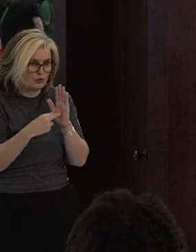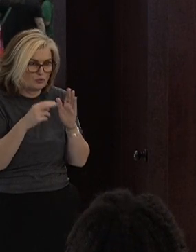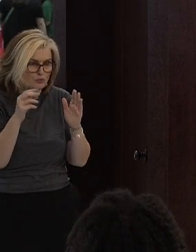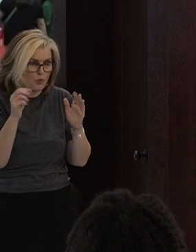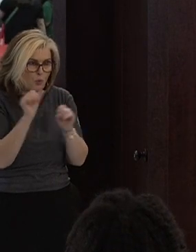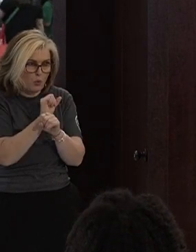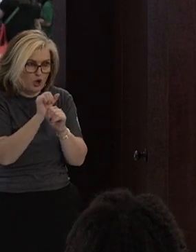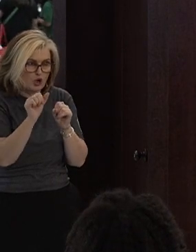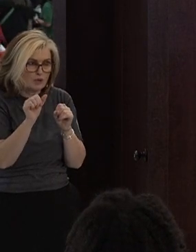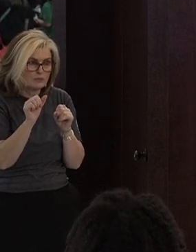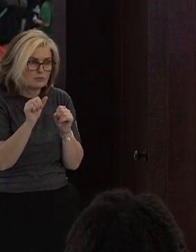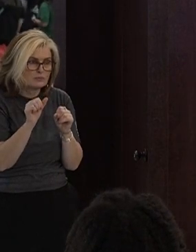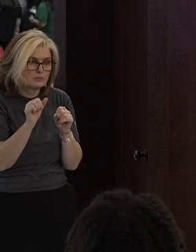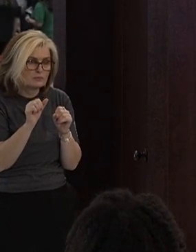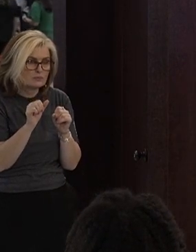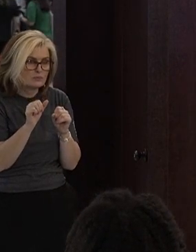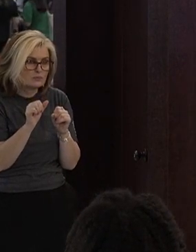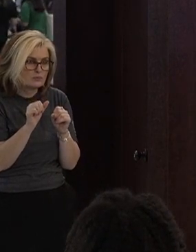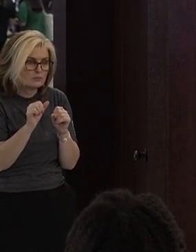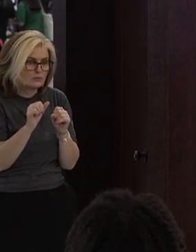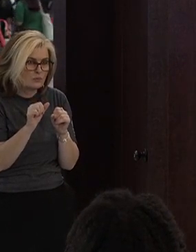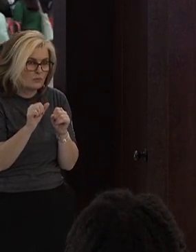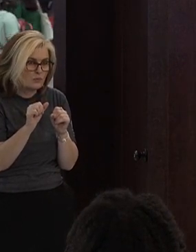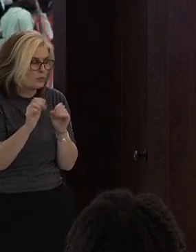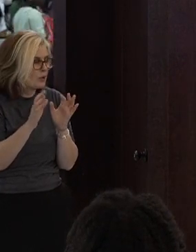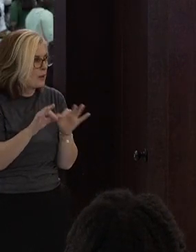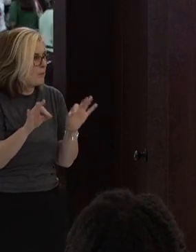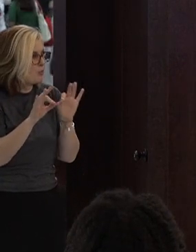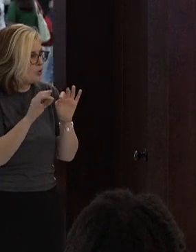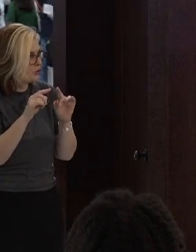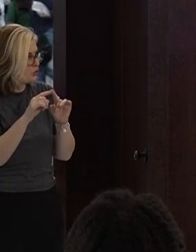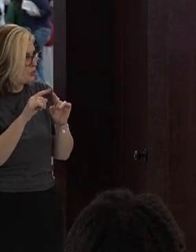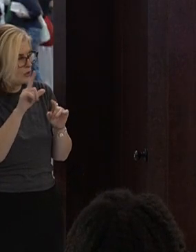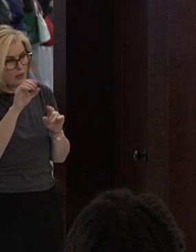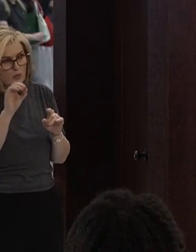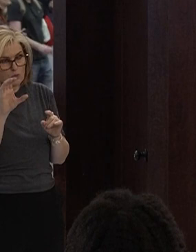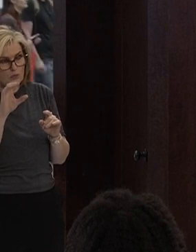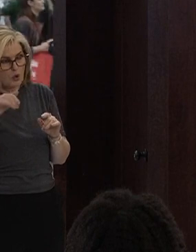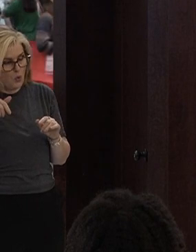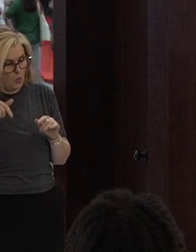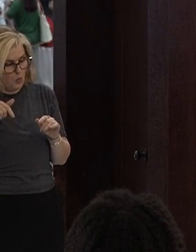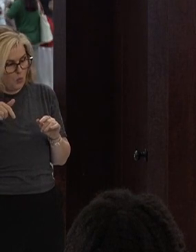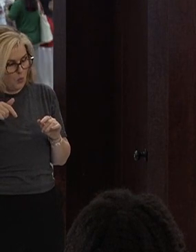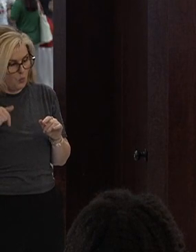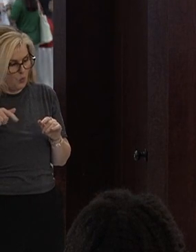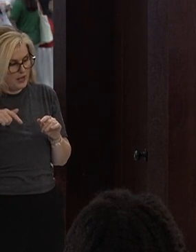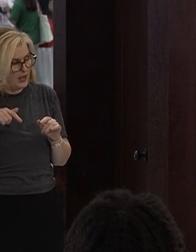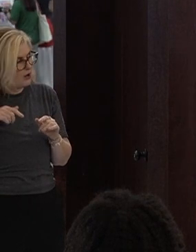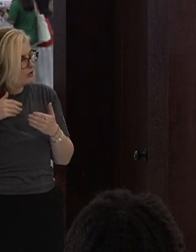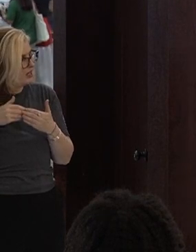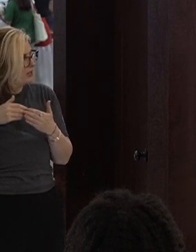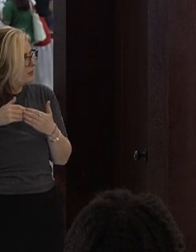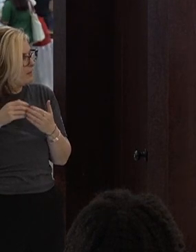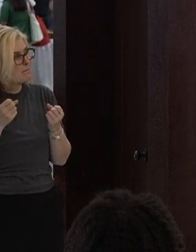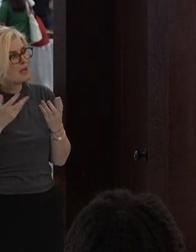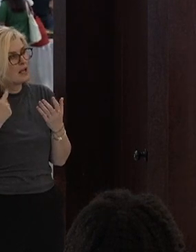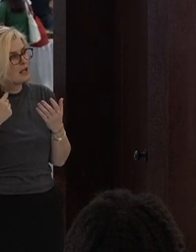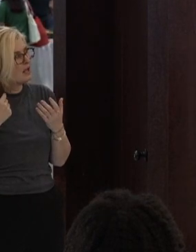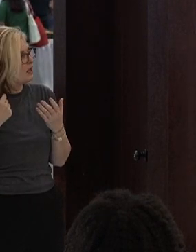works. We are significant to the Library of Congress, where we're located, because many, many